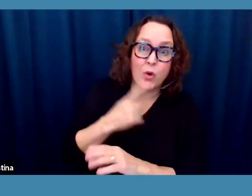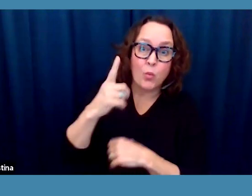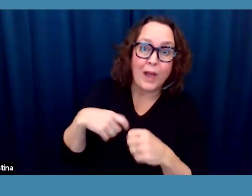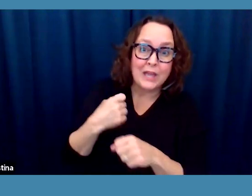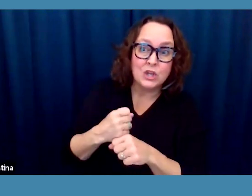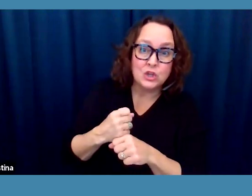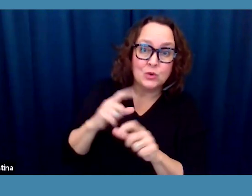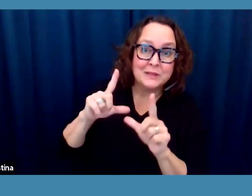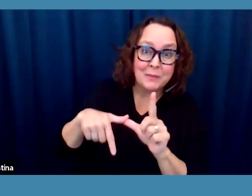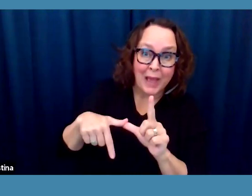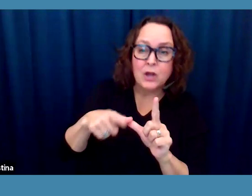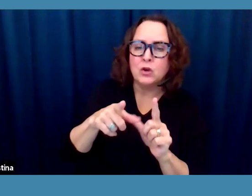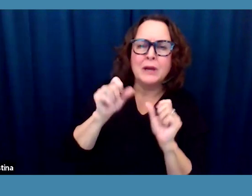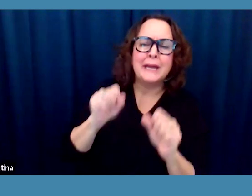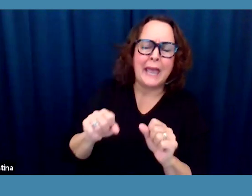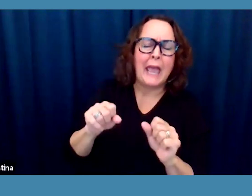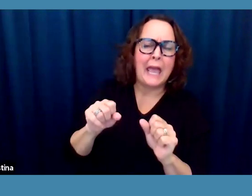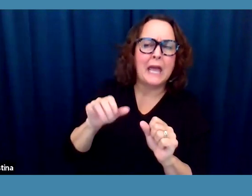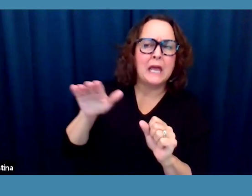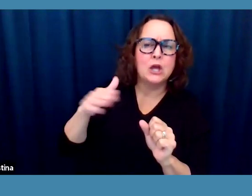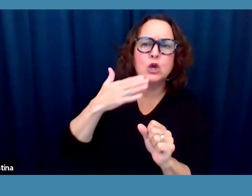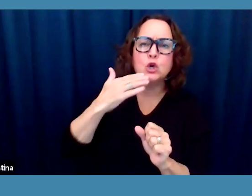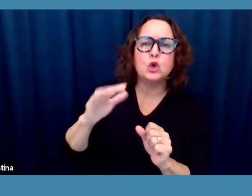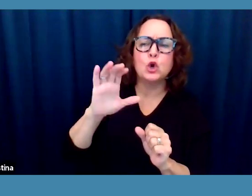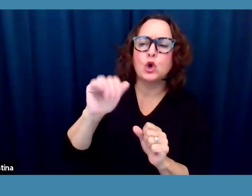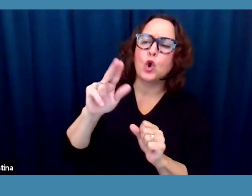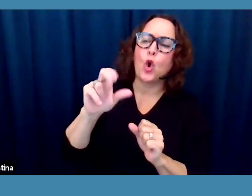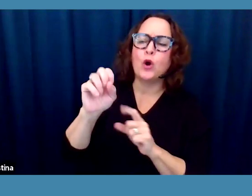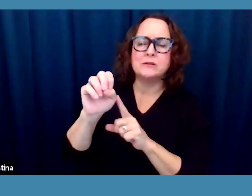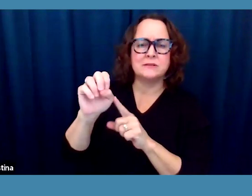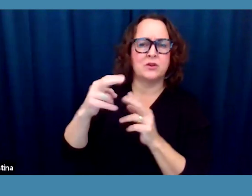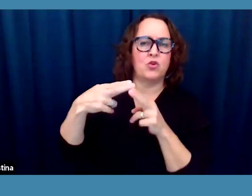do define what good cause might be.